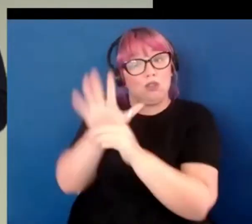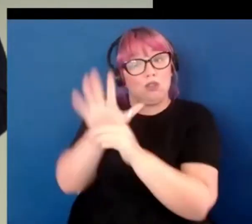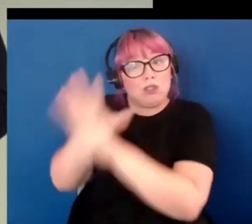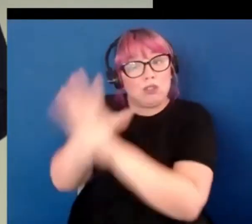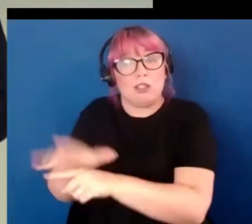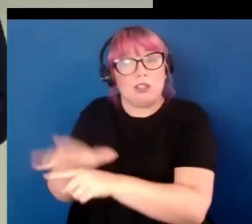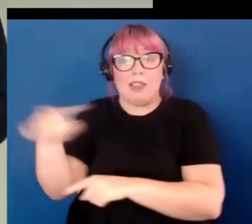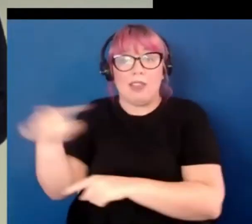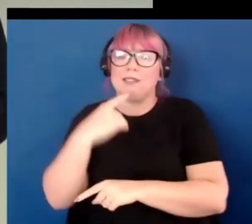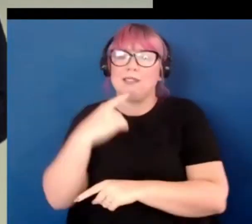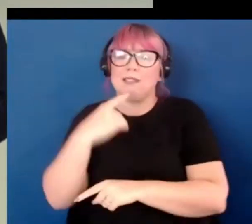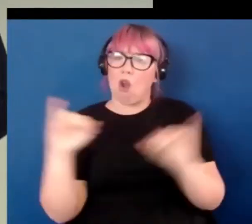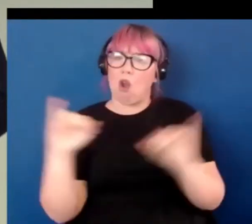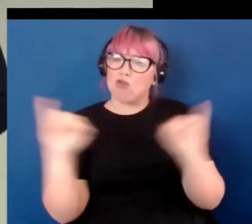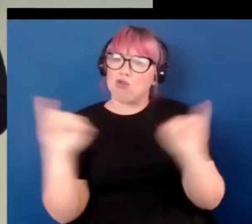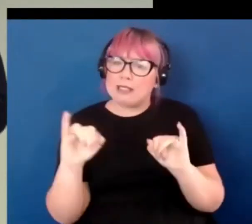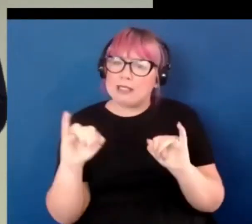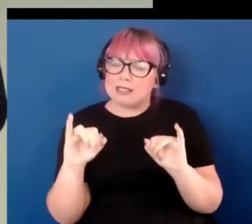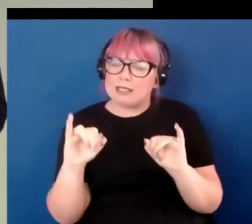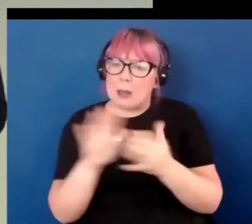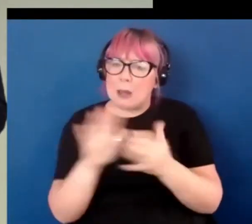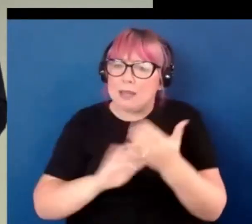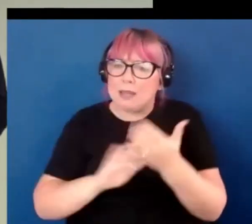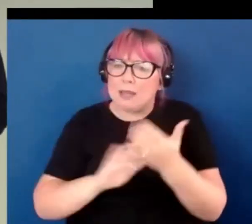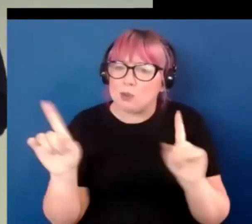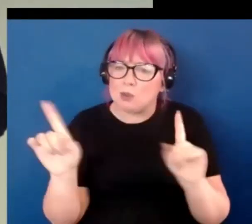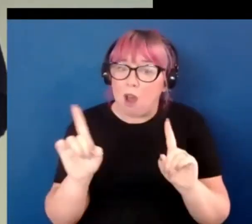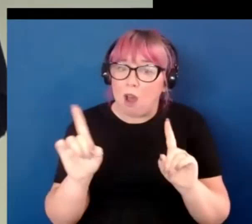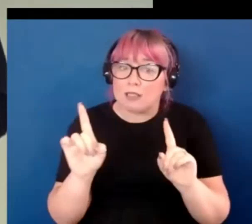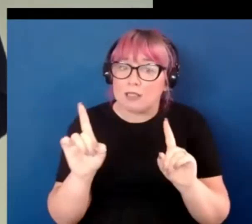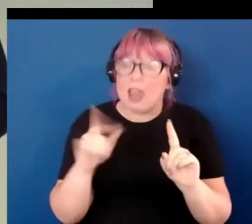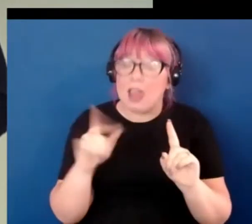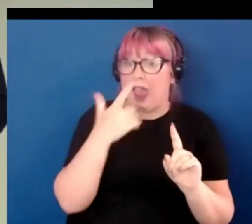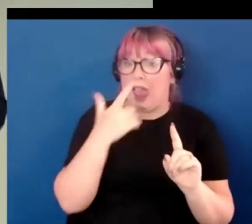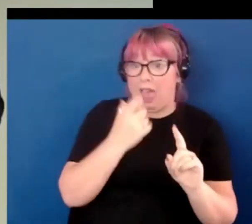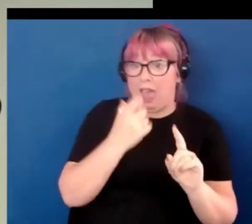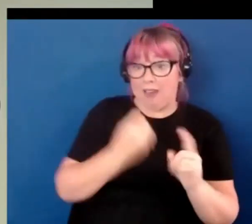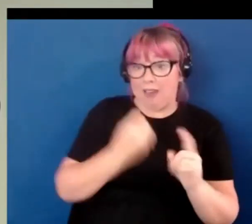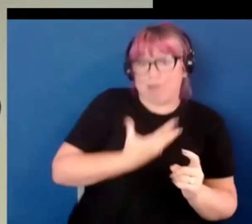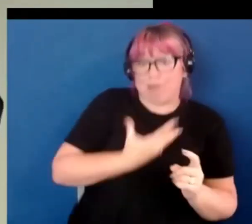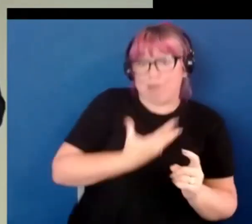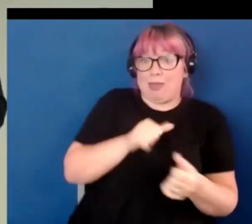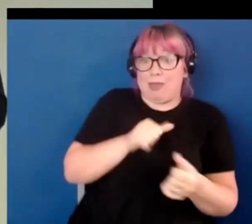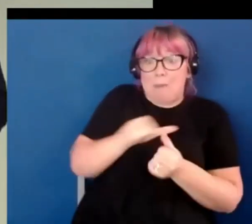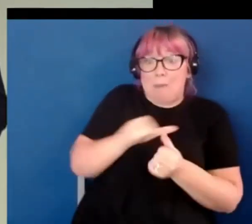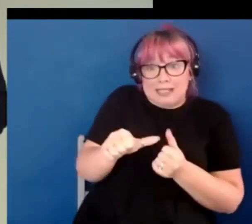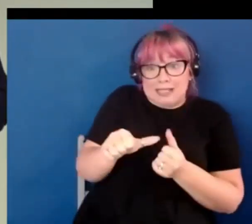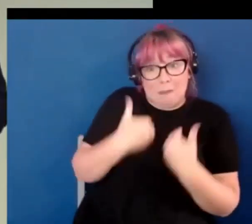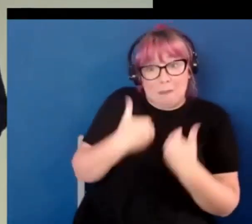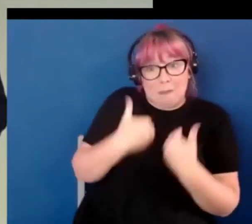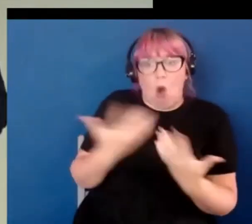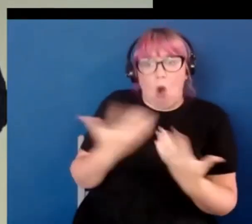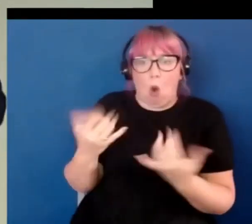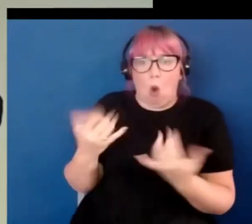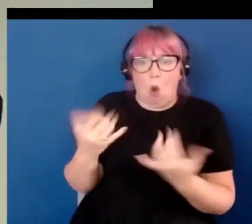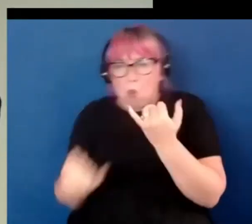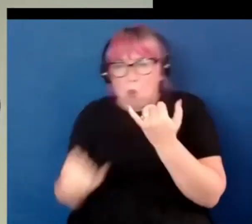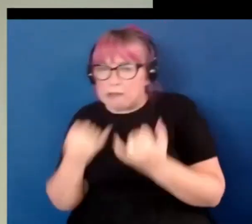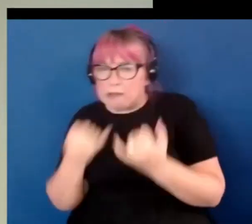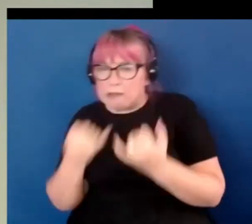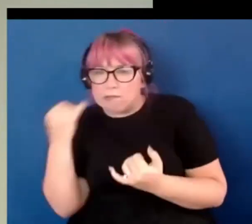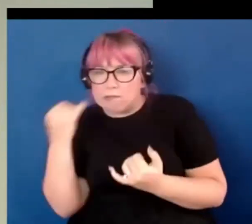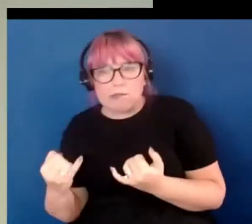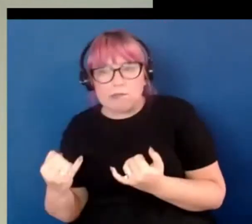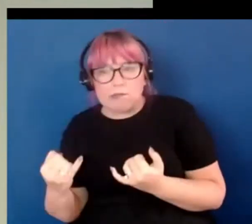judgment that brings out the best in some people and the worst in others. A crisis is a moment of truth that shows us for what we really are.